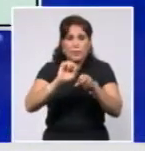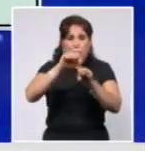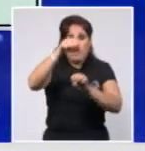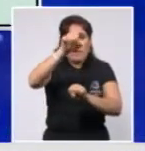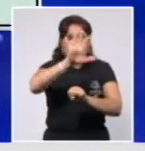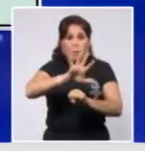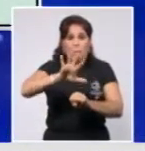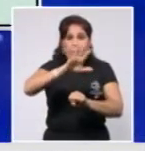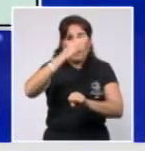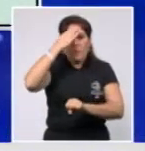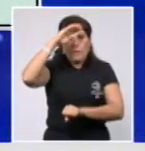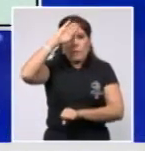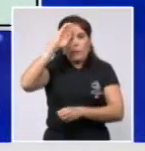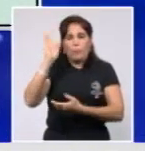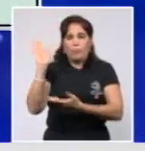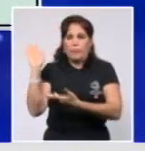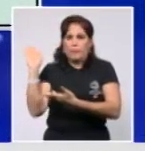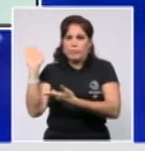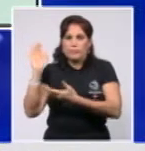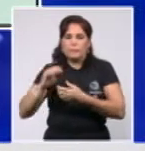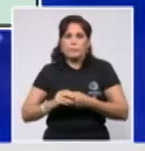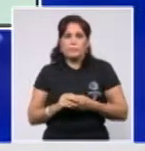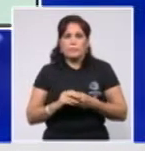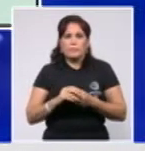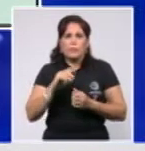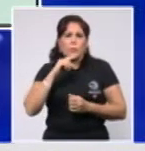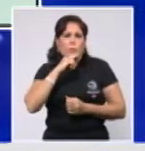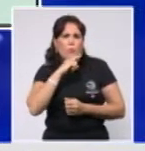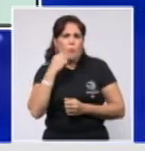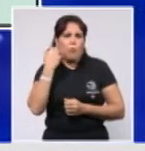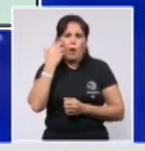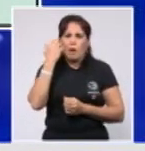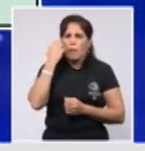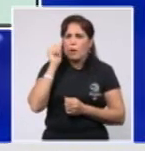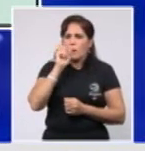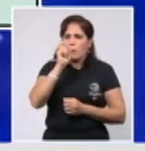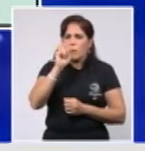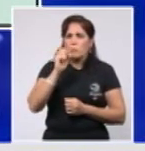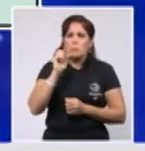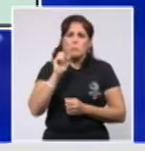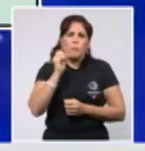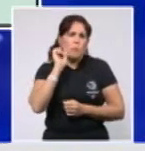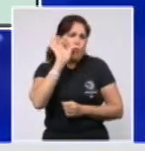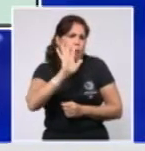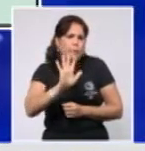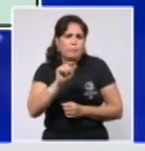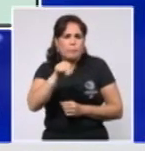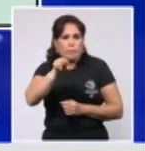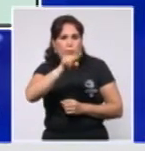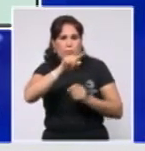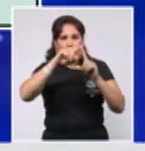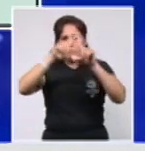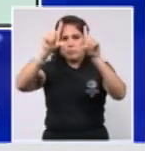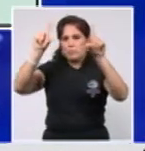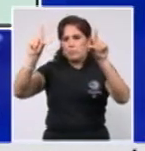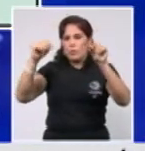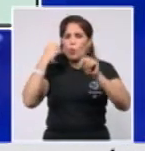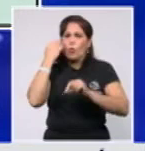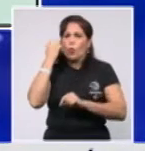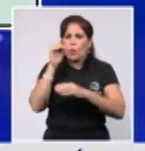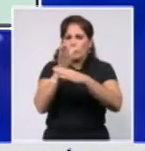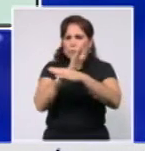at 60.86. Havana follows with 20.89,